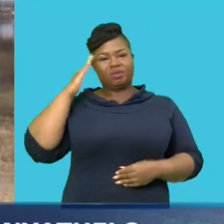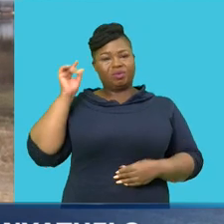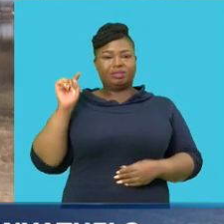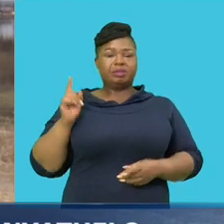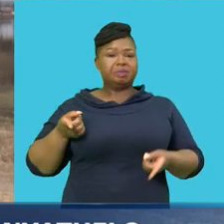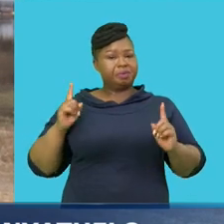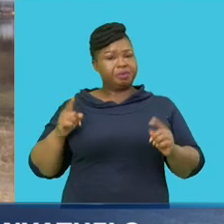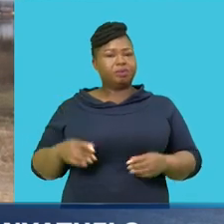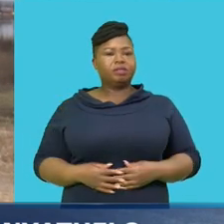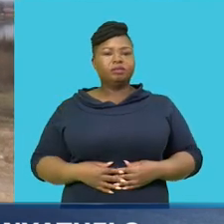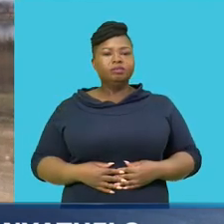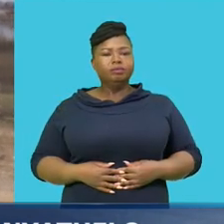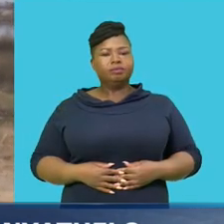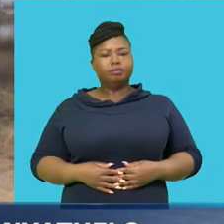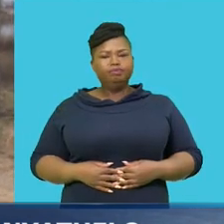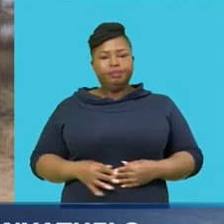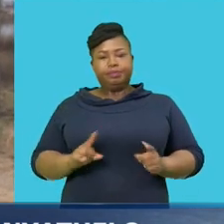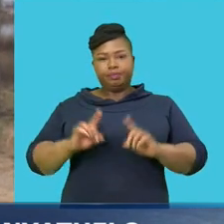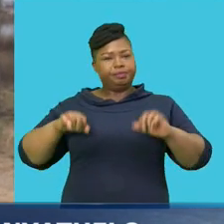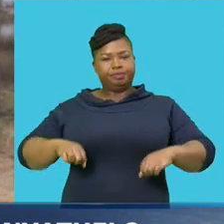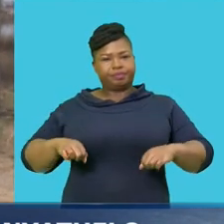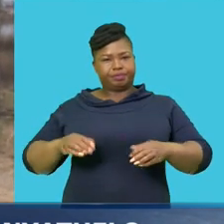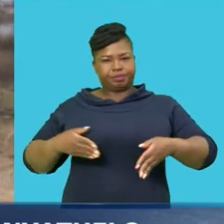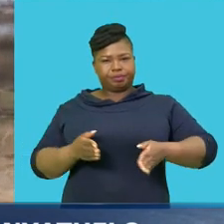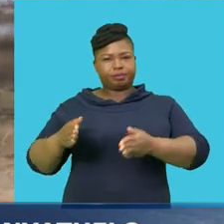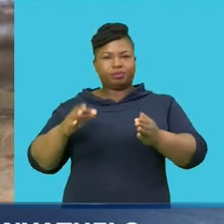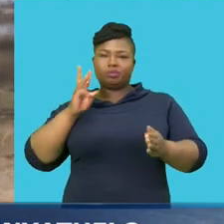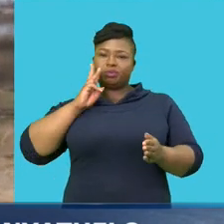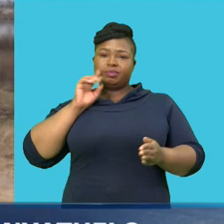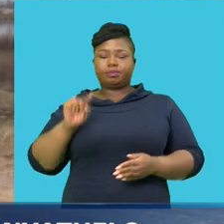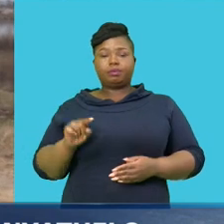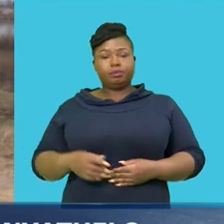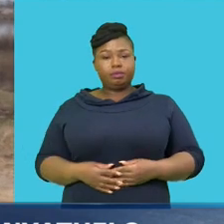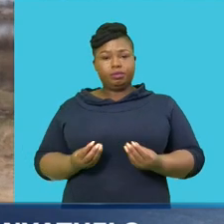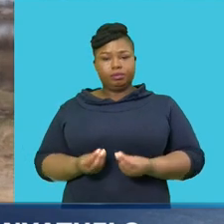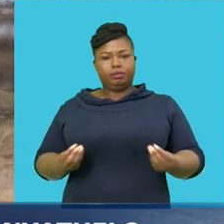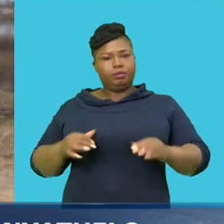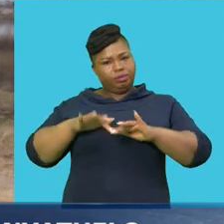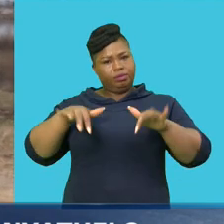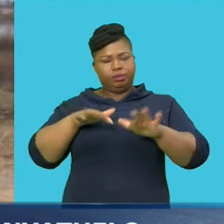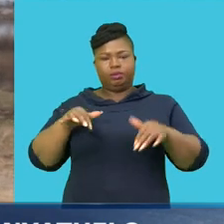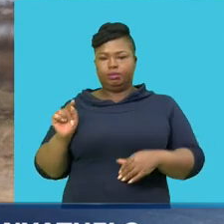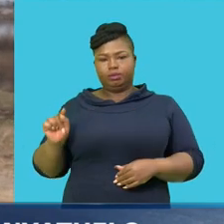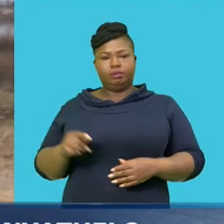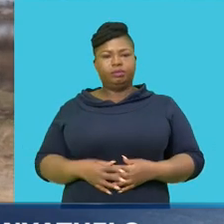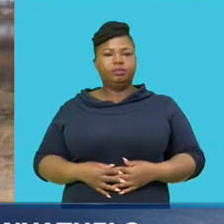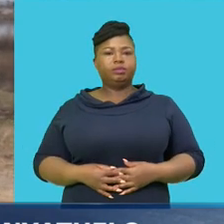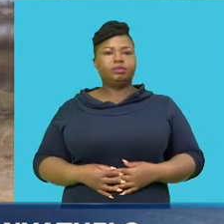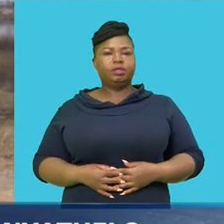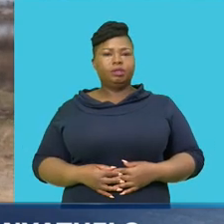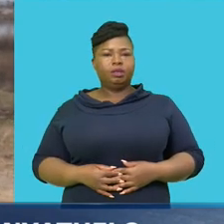is a dangerous area and they know not to go near the lake. Because these children, they swim there. That's the thing about